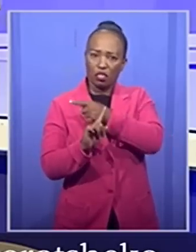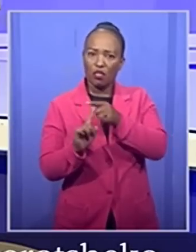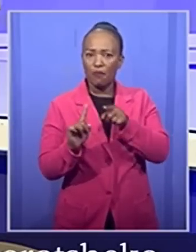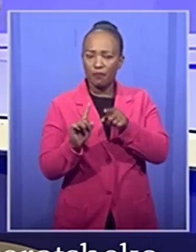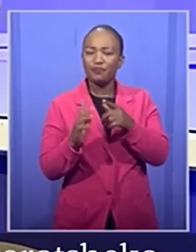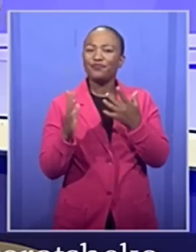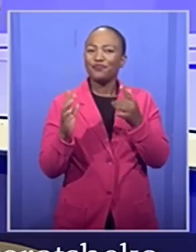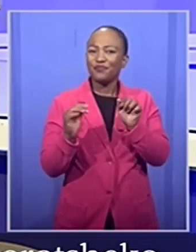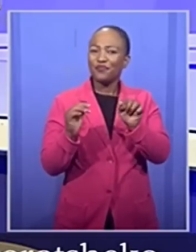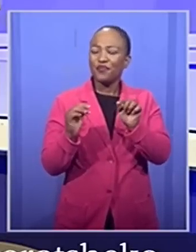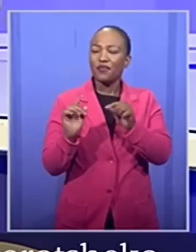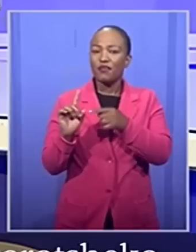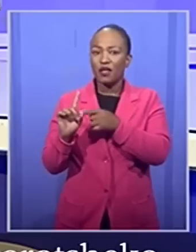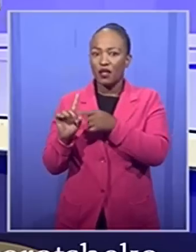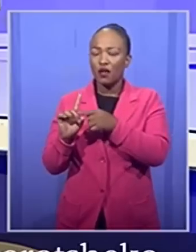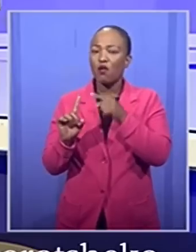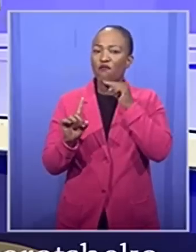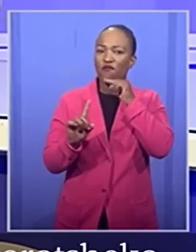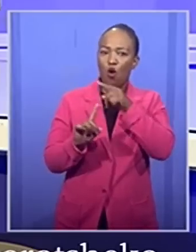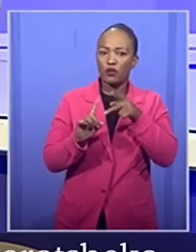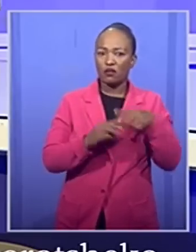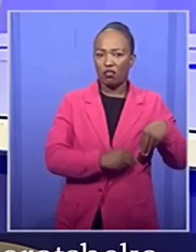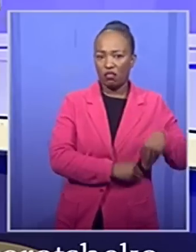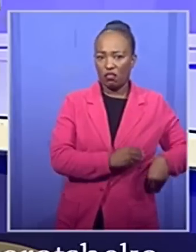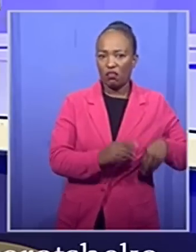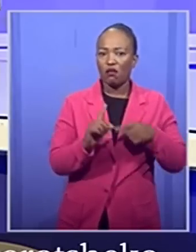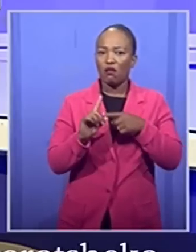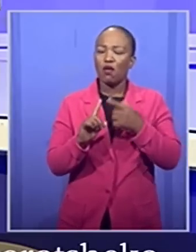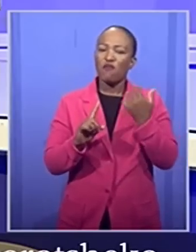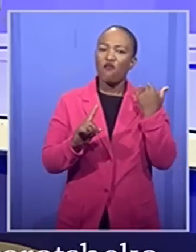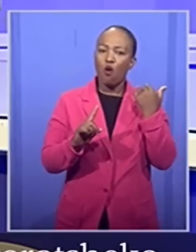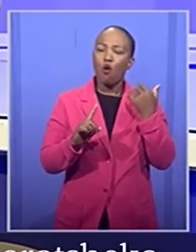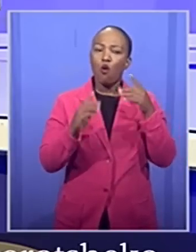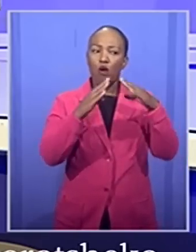ya bomenetša le bosenyi ya manago le bogoboga bja go tloša